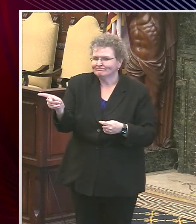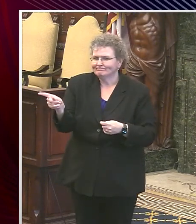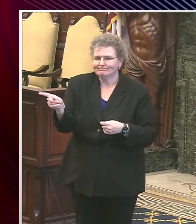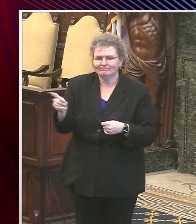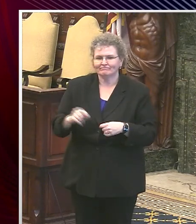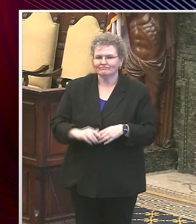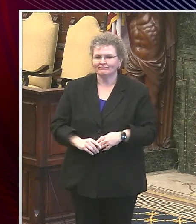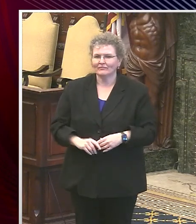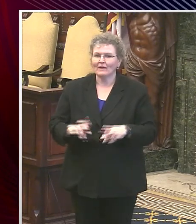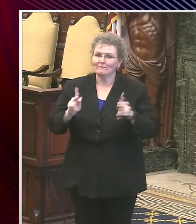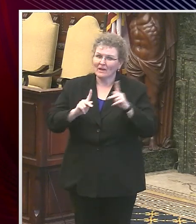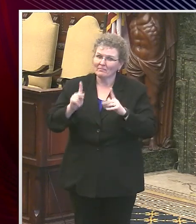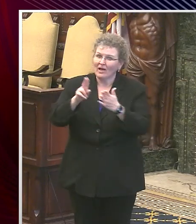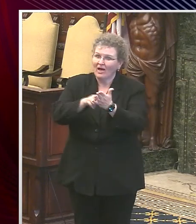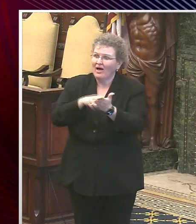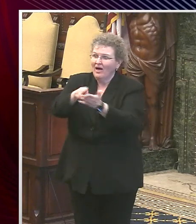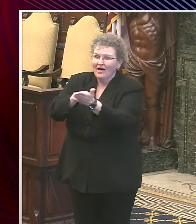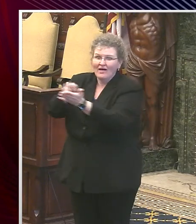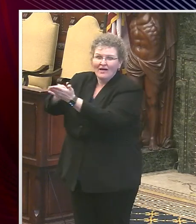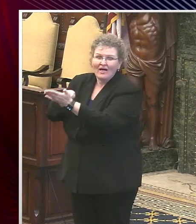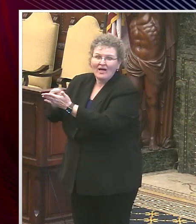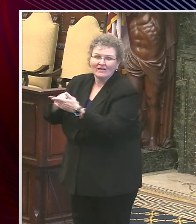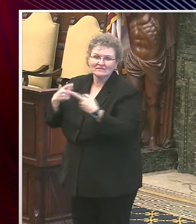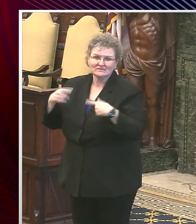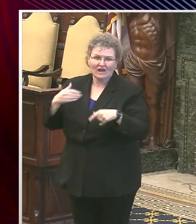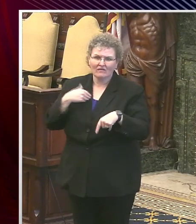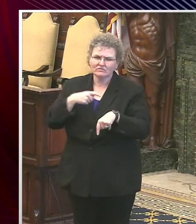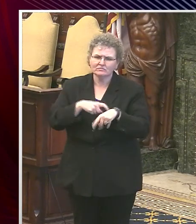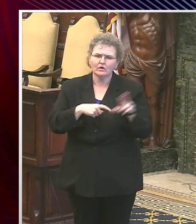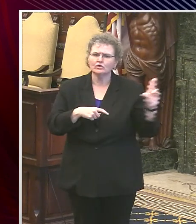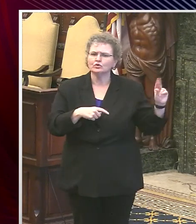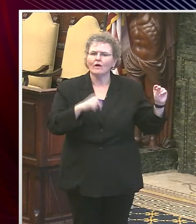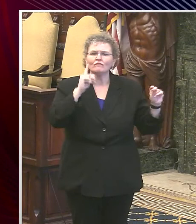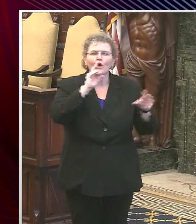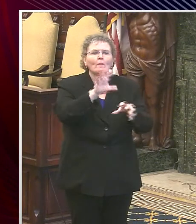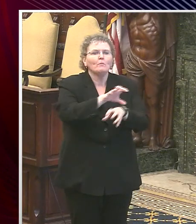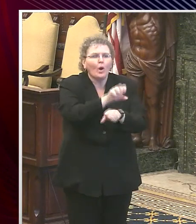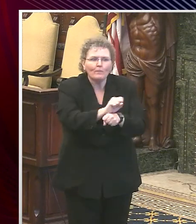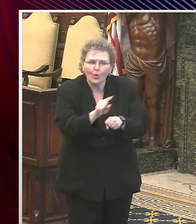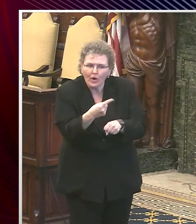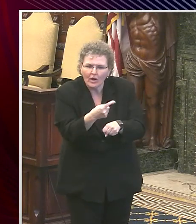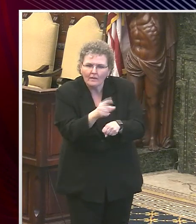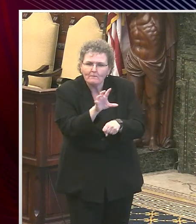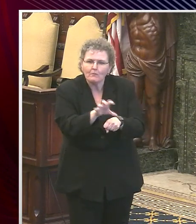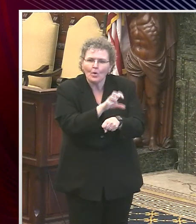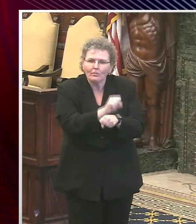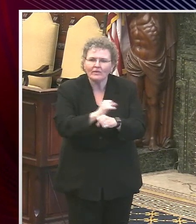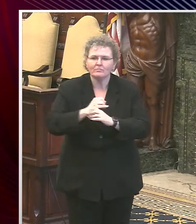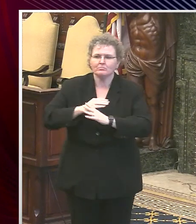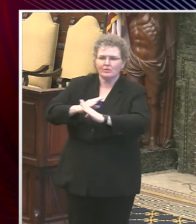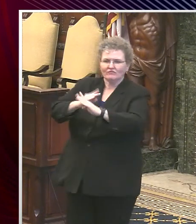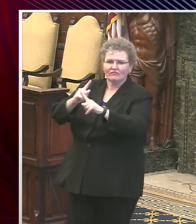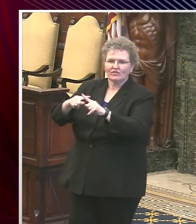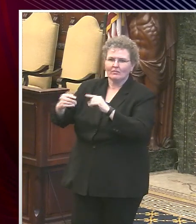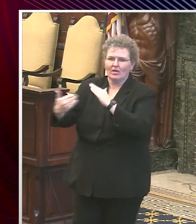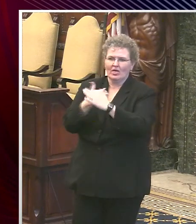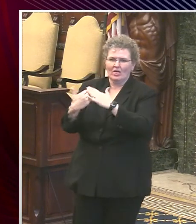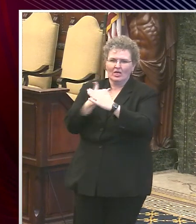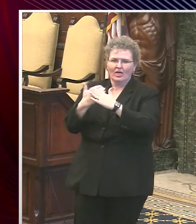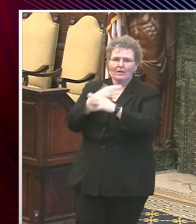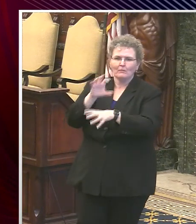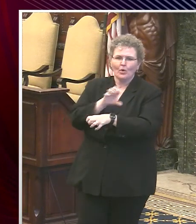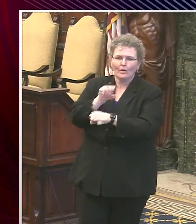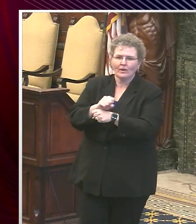Well, people can sign up into our database no matter what. No, for signing up for an appointment. How do you prevent people from signing up for an appointment if they're